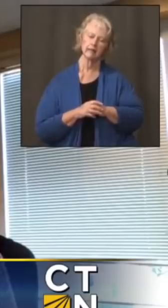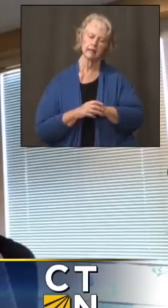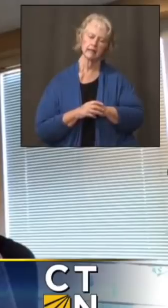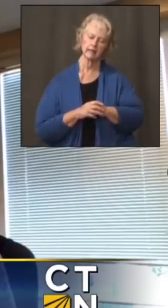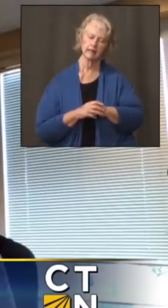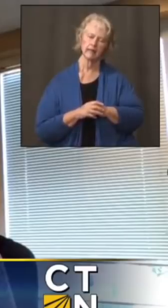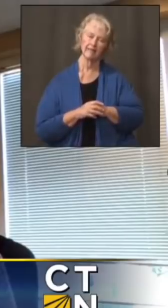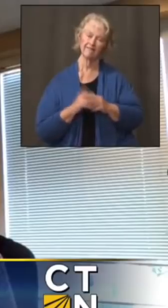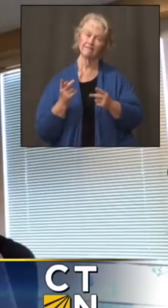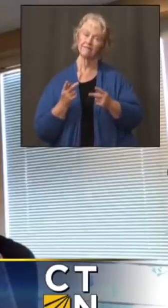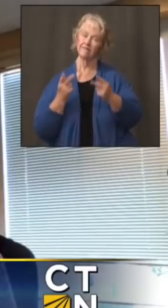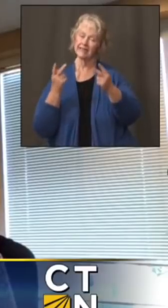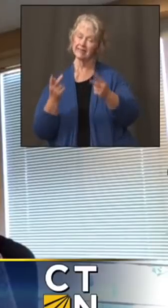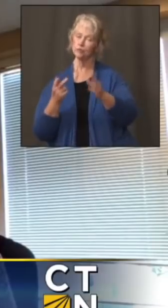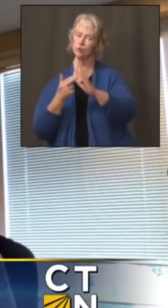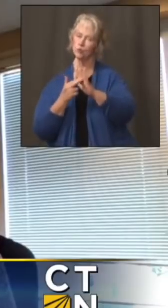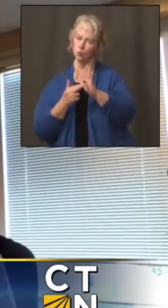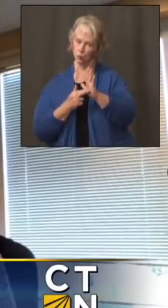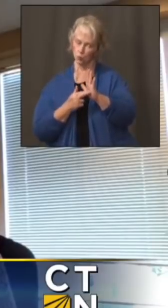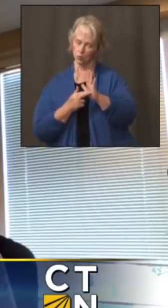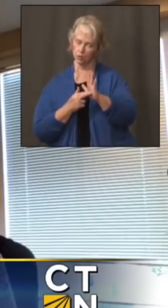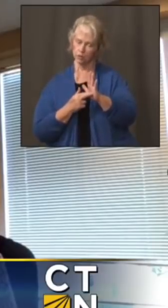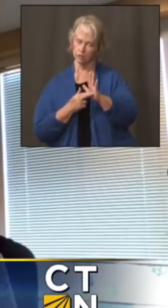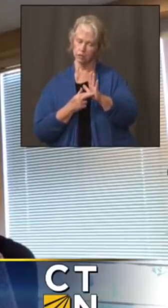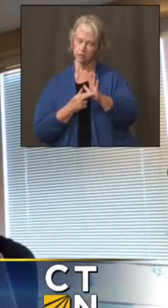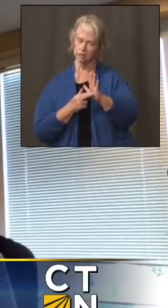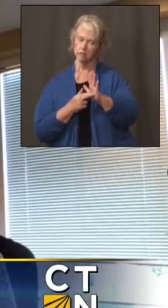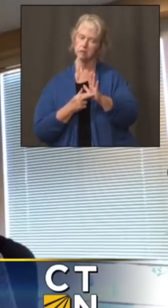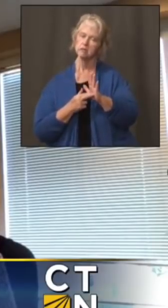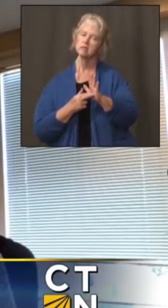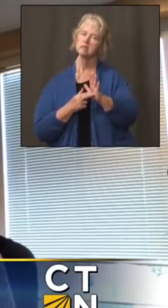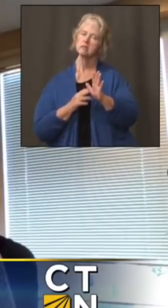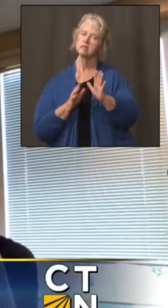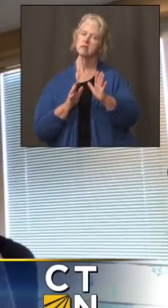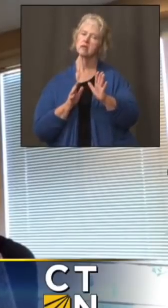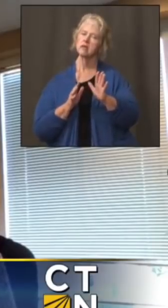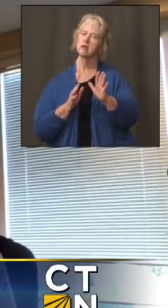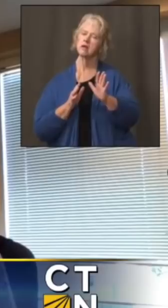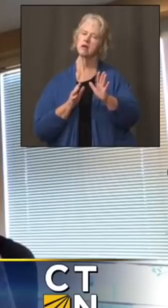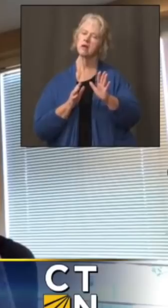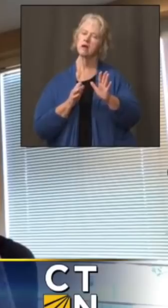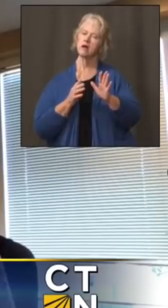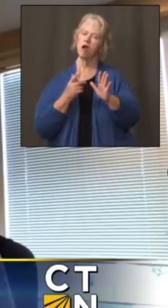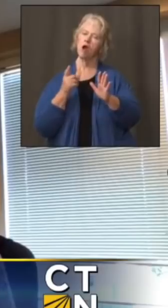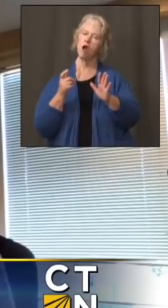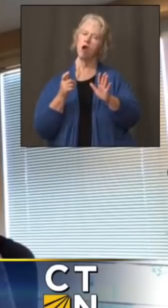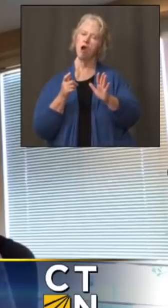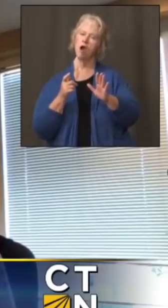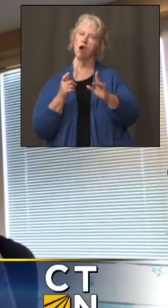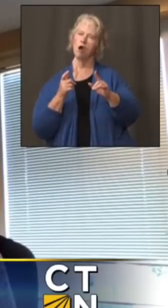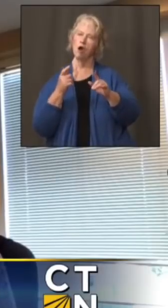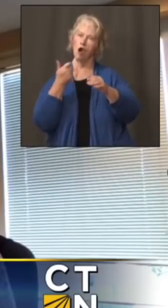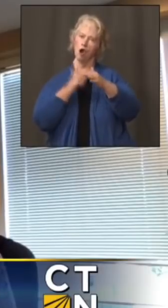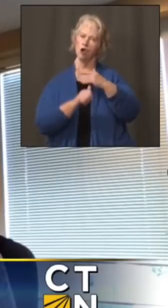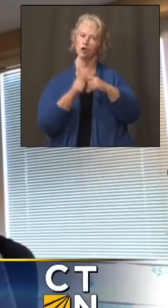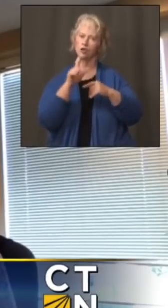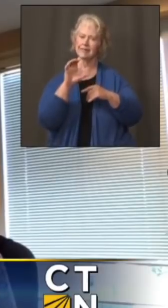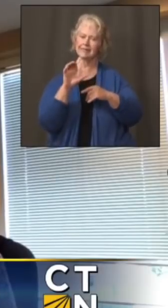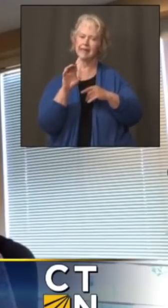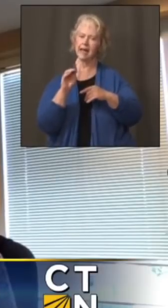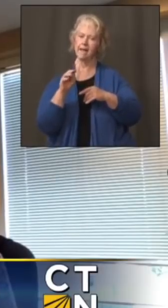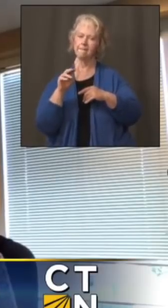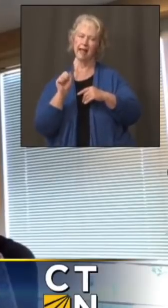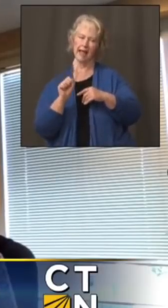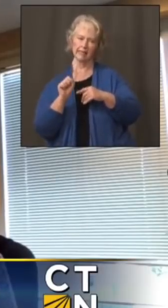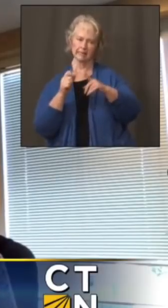the visitation rules are imposed by our federal partners at CMS. So we don't